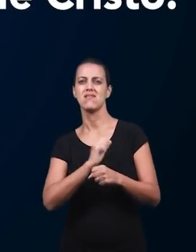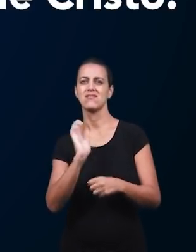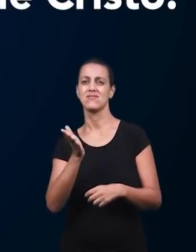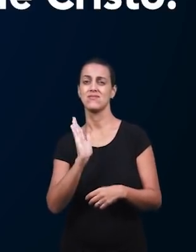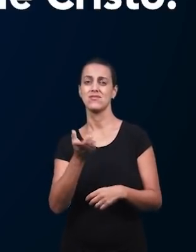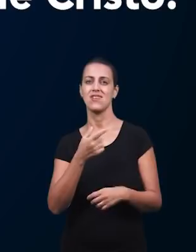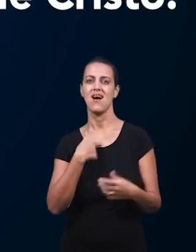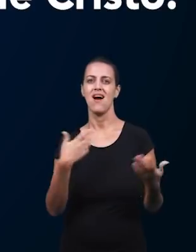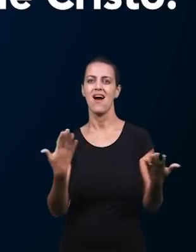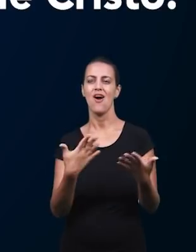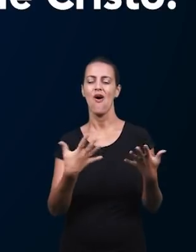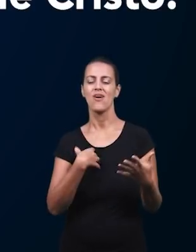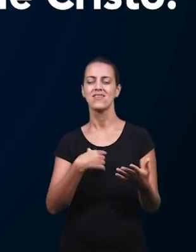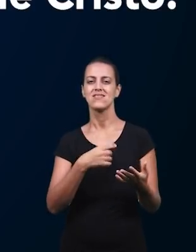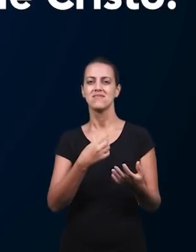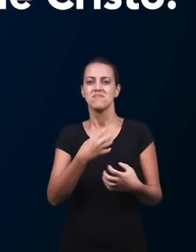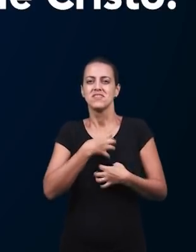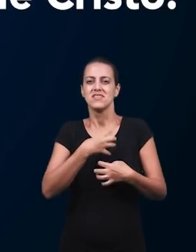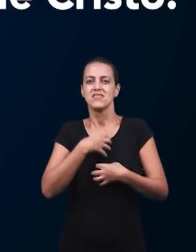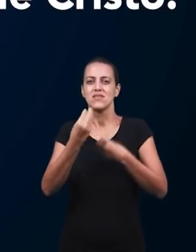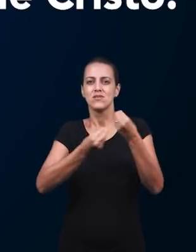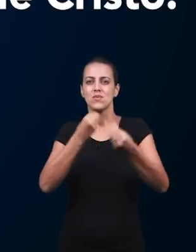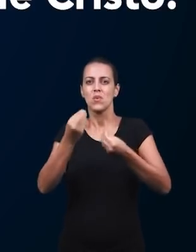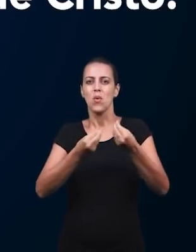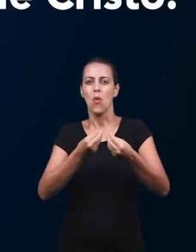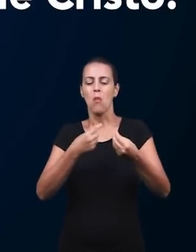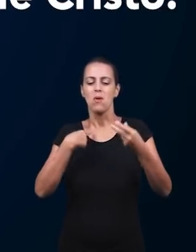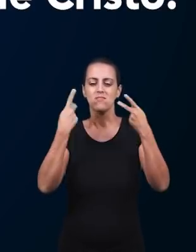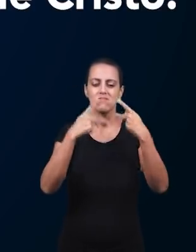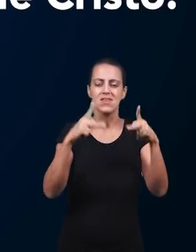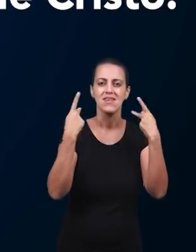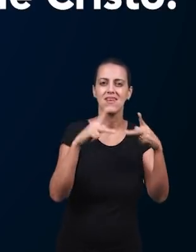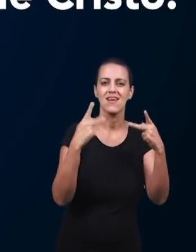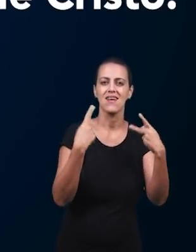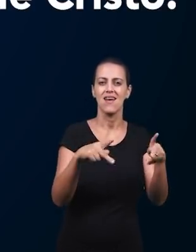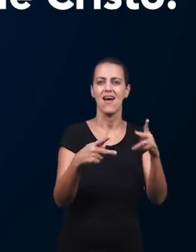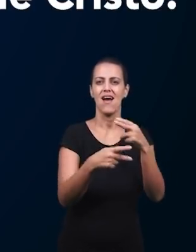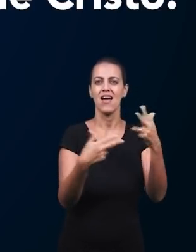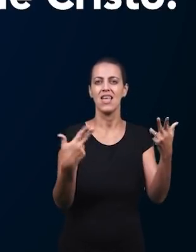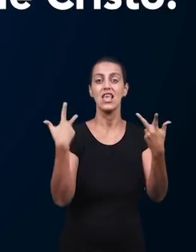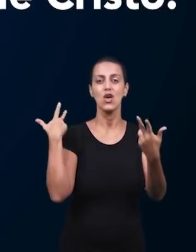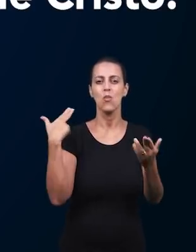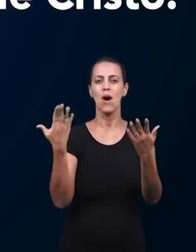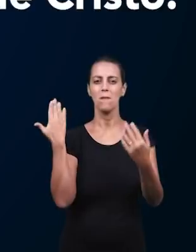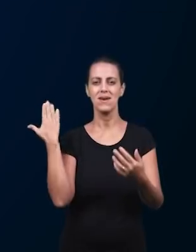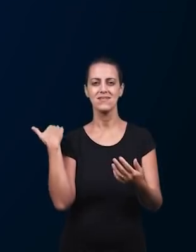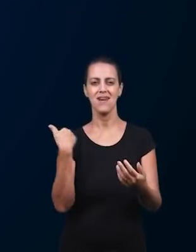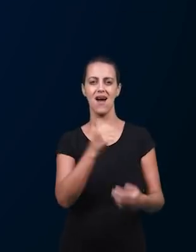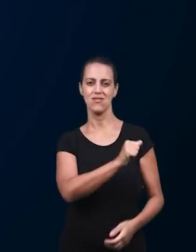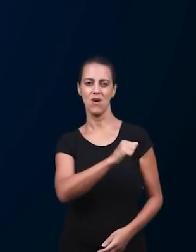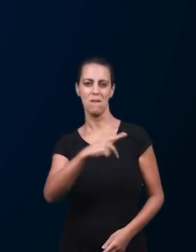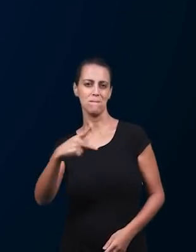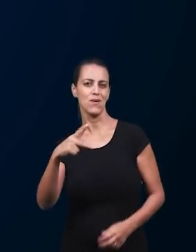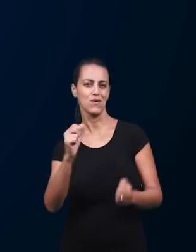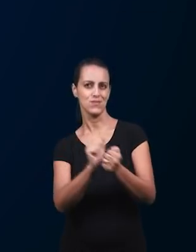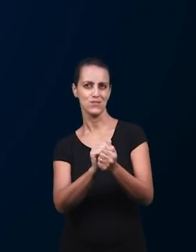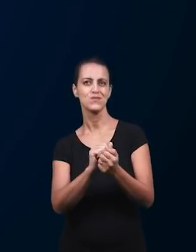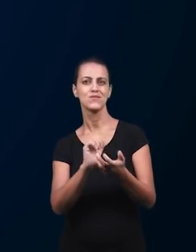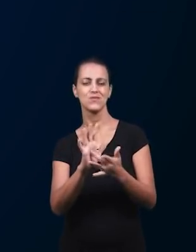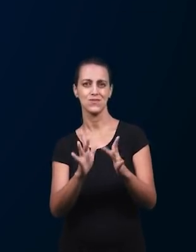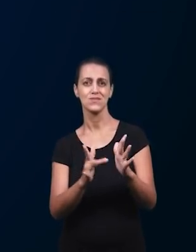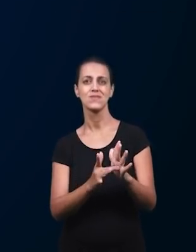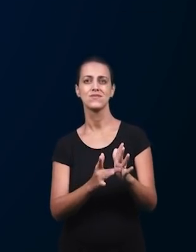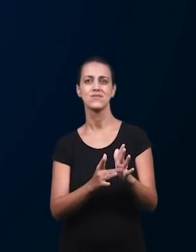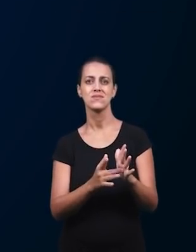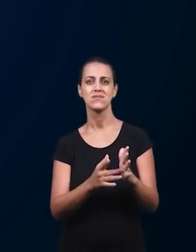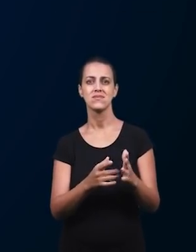benefits of the apostolic Christianity preached and practiced by the apostles of Christ. Born into colonial